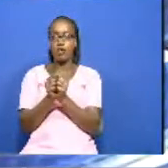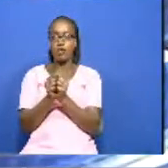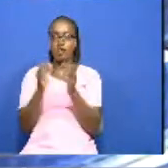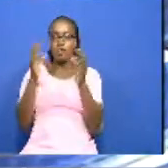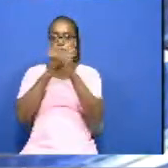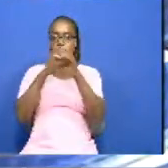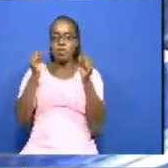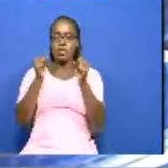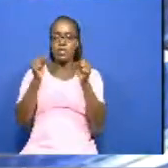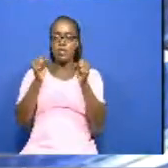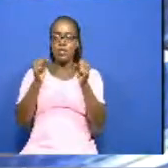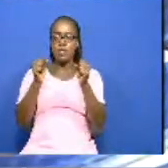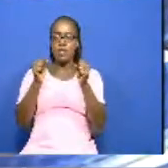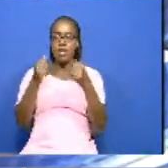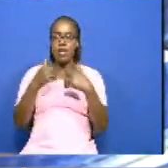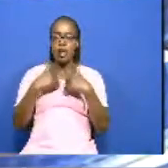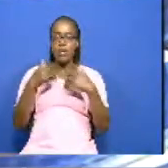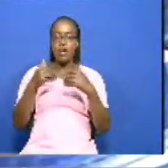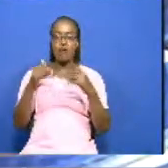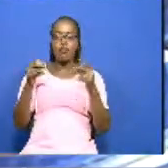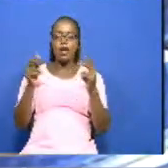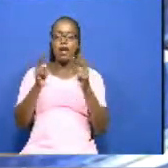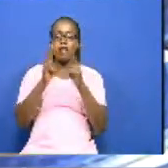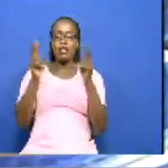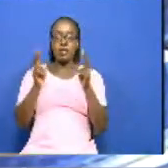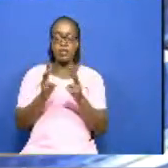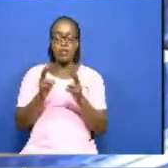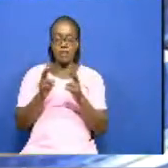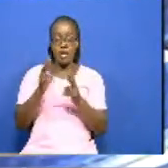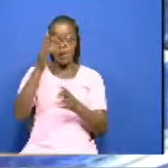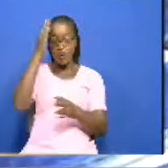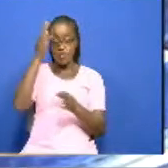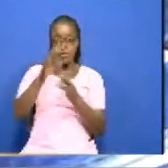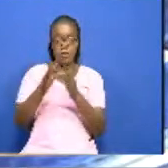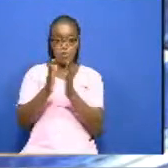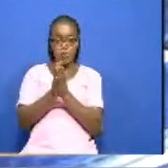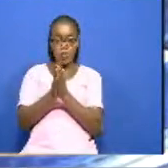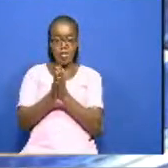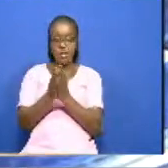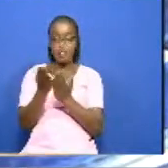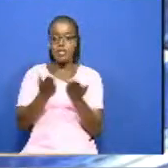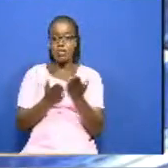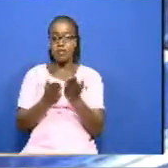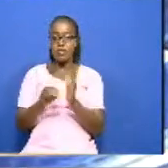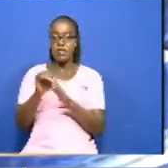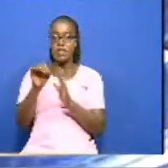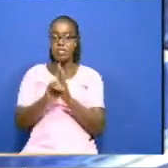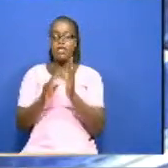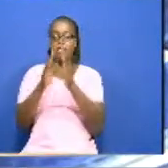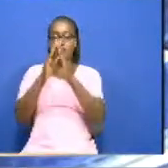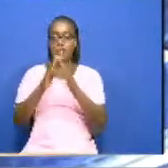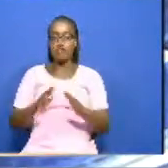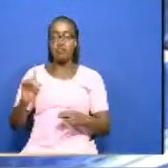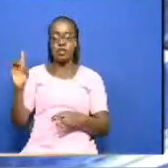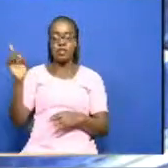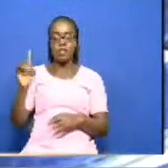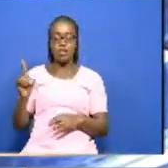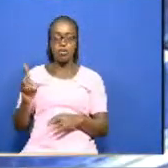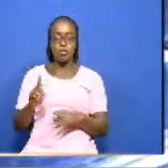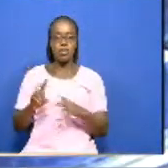will convene an interfaith national prayer service at State House, Nairobi, starting at